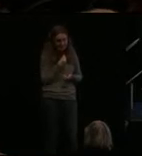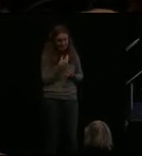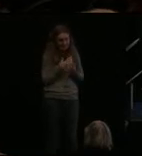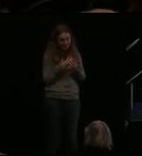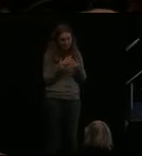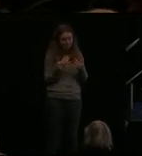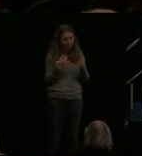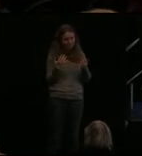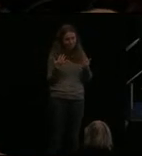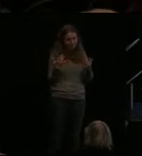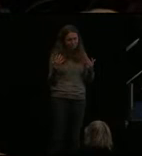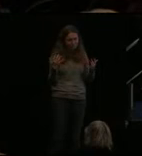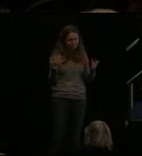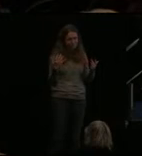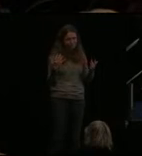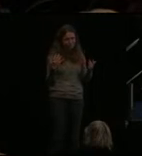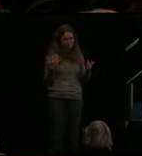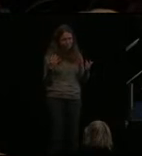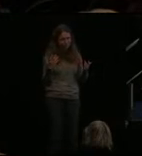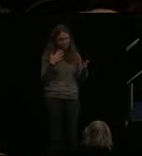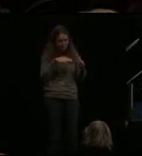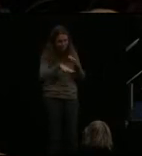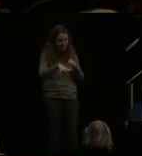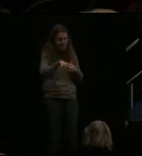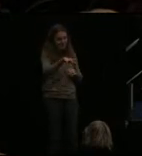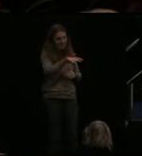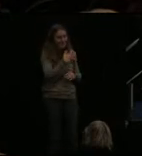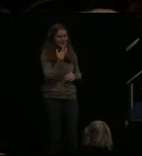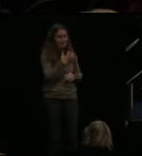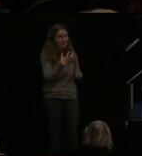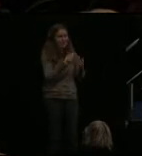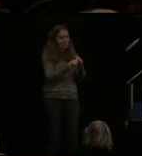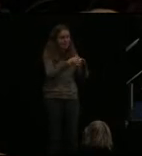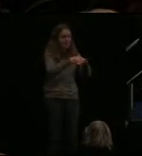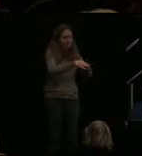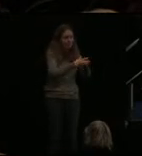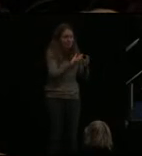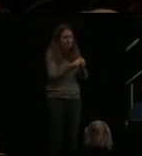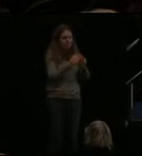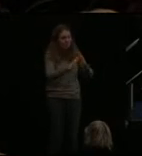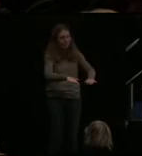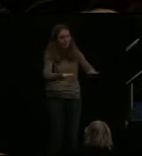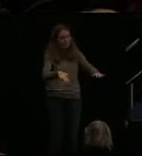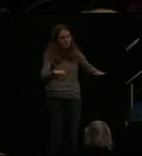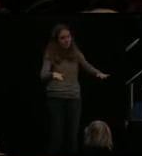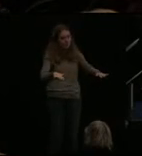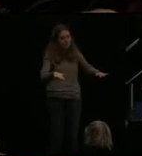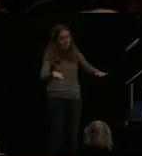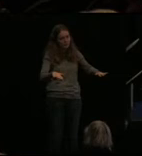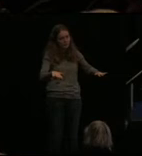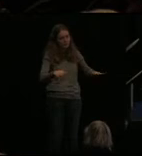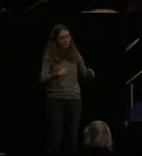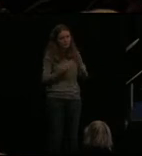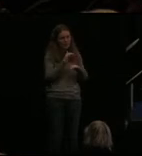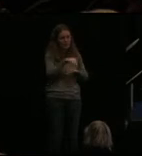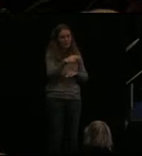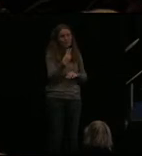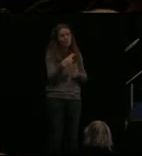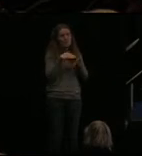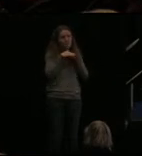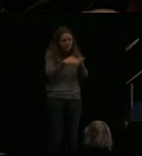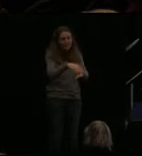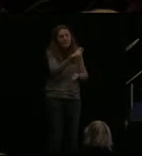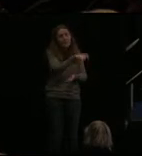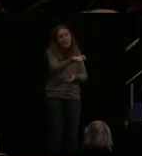603,550 men were in the company of Israel with their wives, with their children, over 2 million